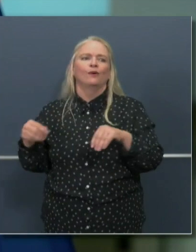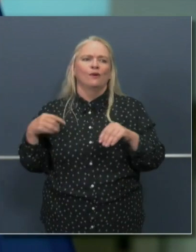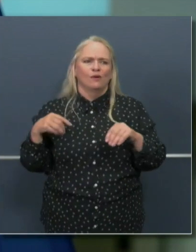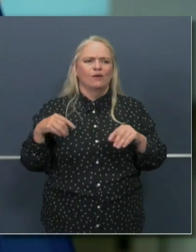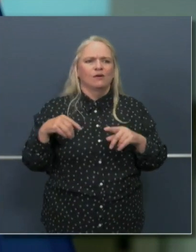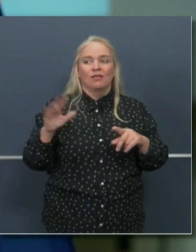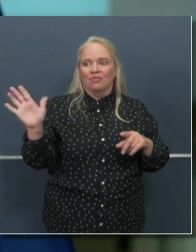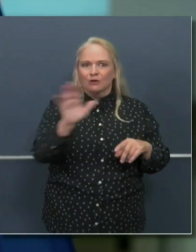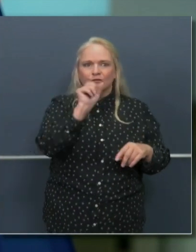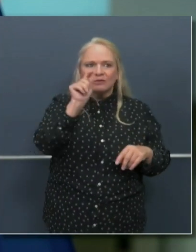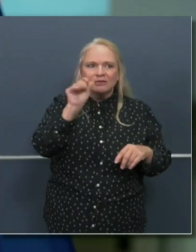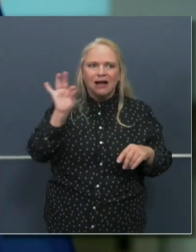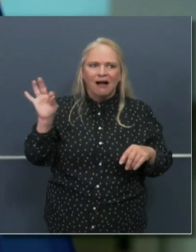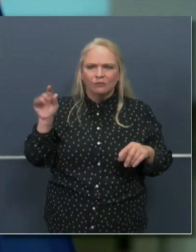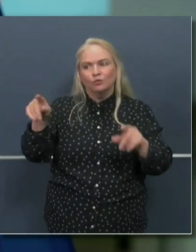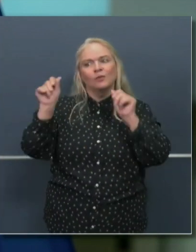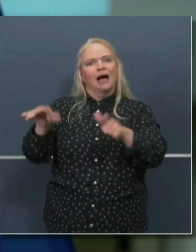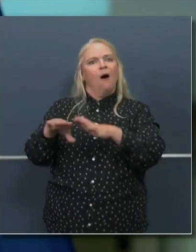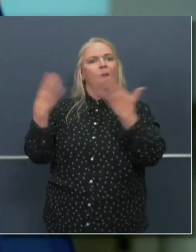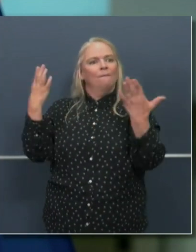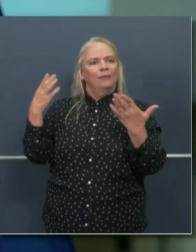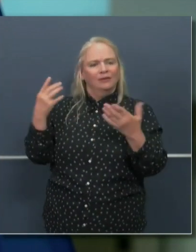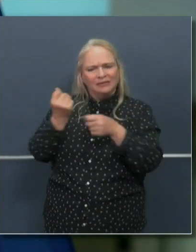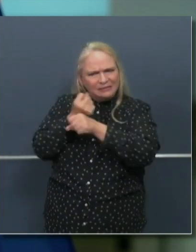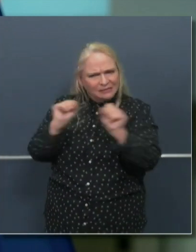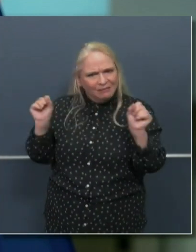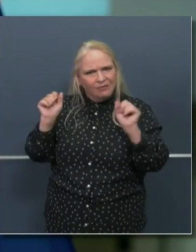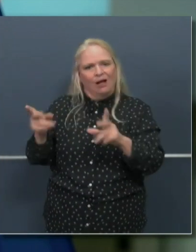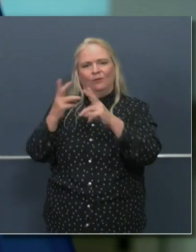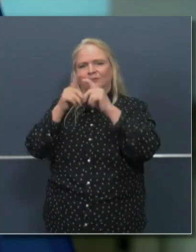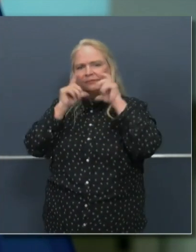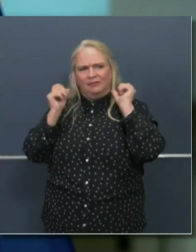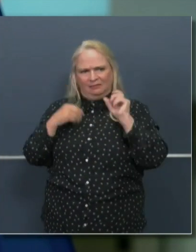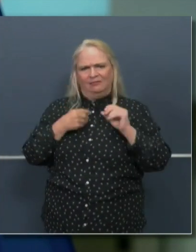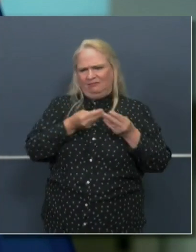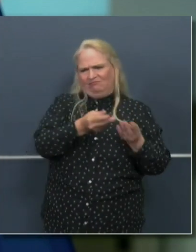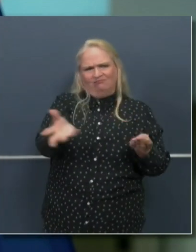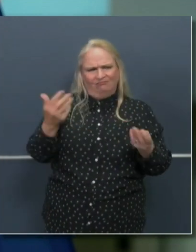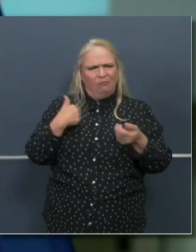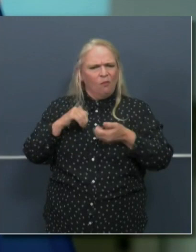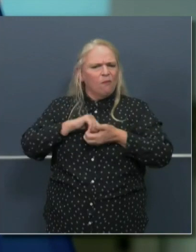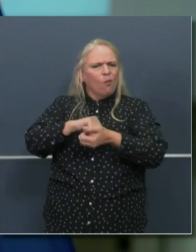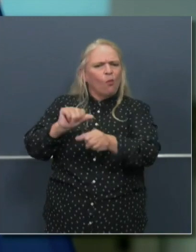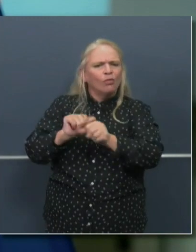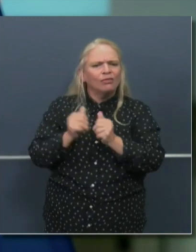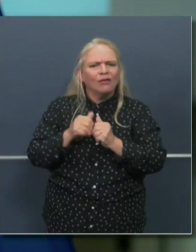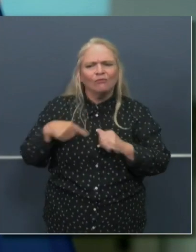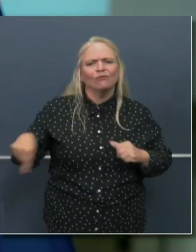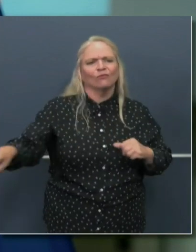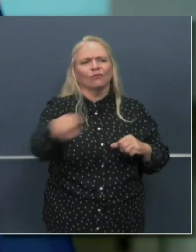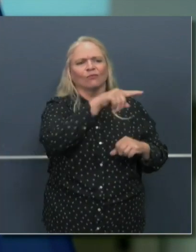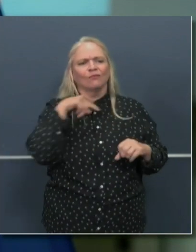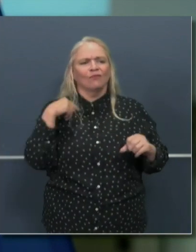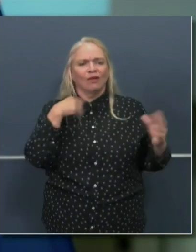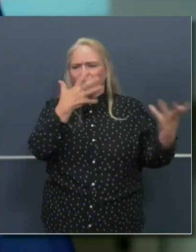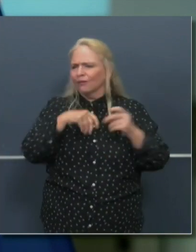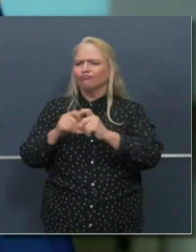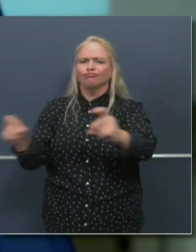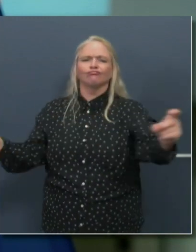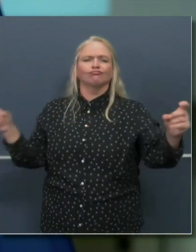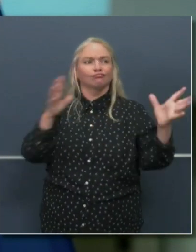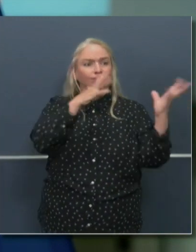reopen the economy safely, and how we're partnering with them on the distribution of masks. Our first priority, of